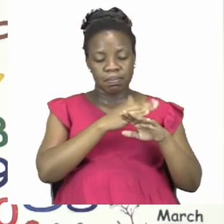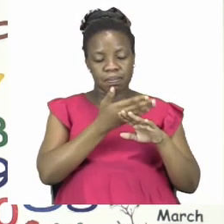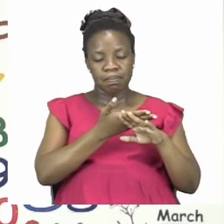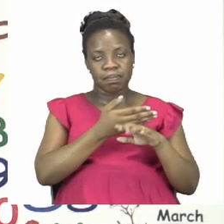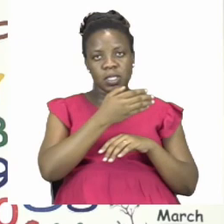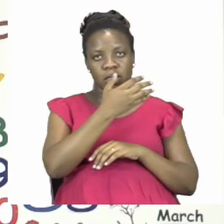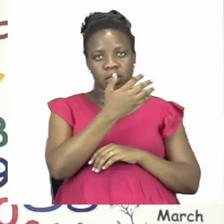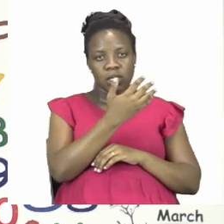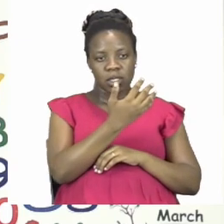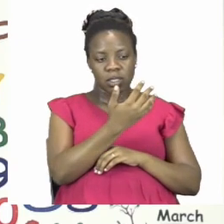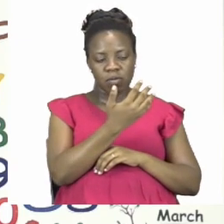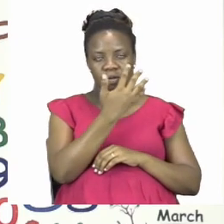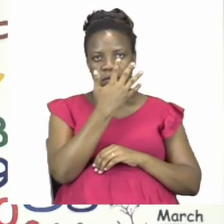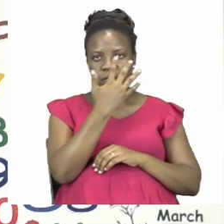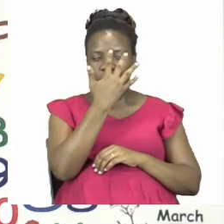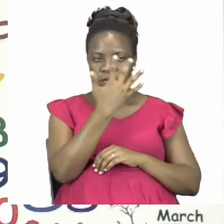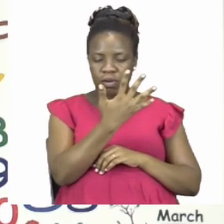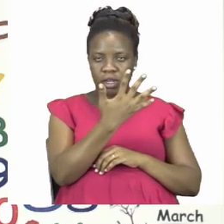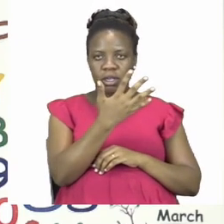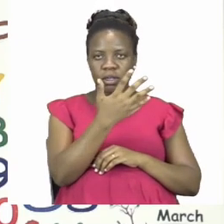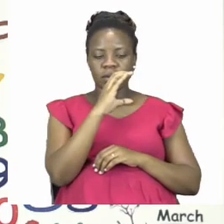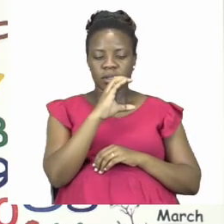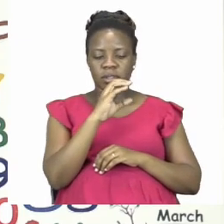or rather 5 centimeters,